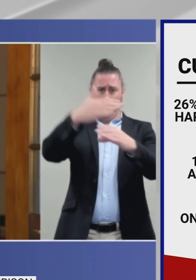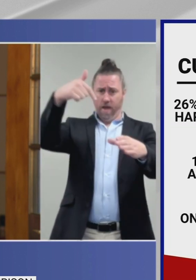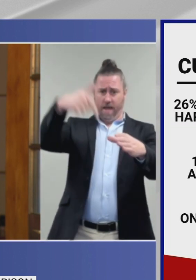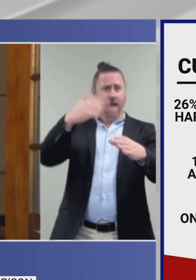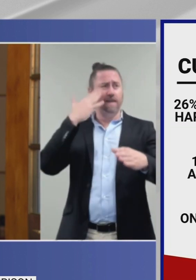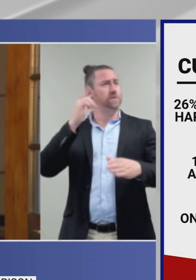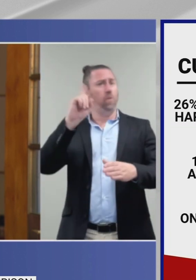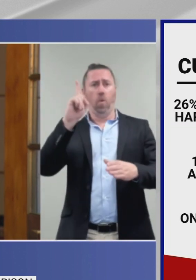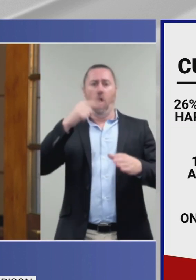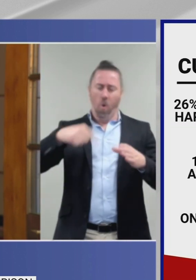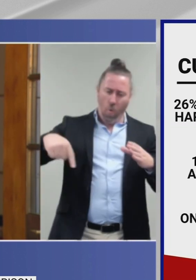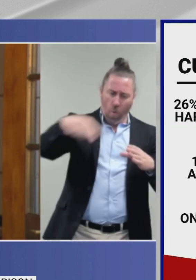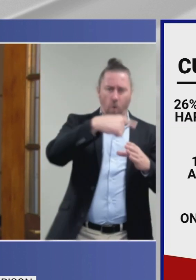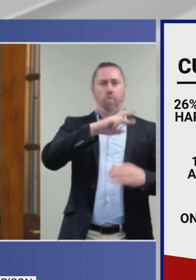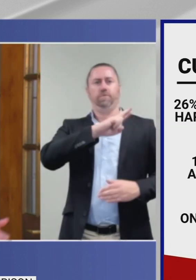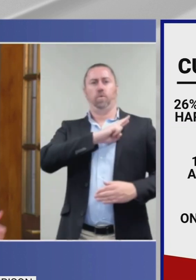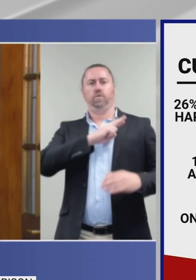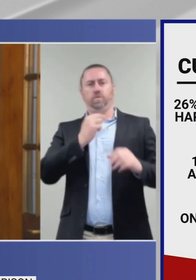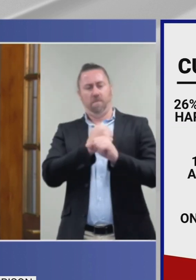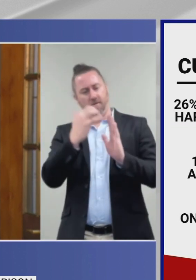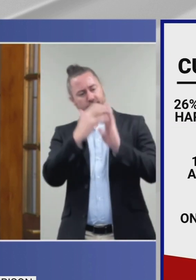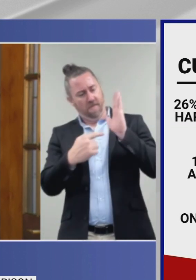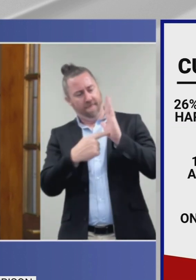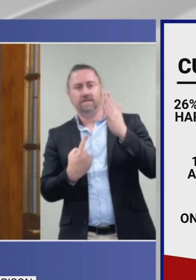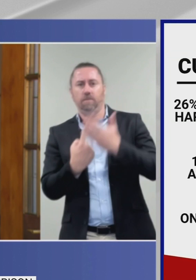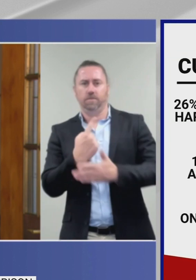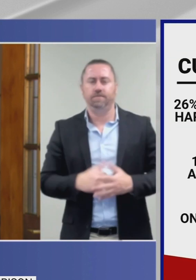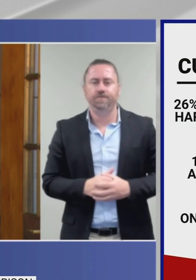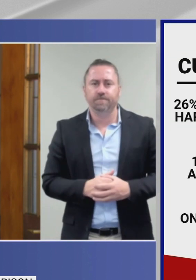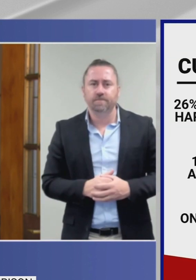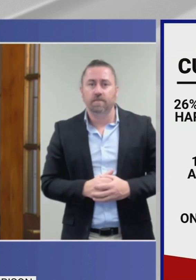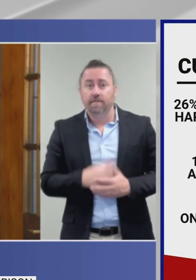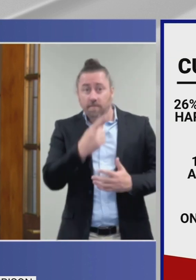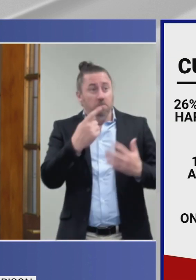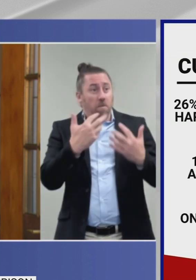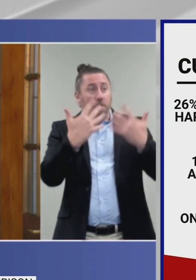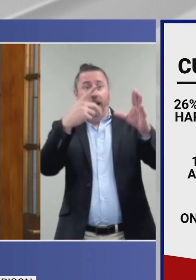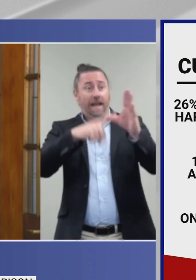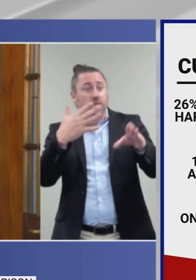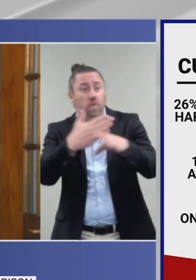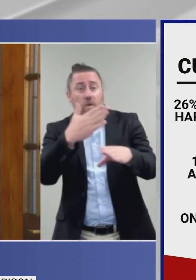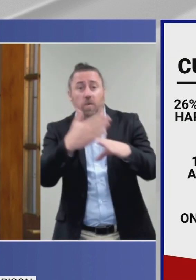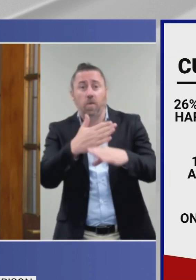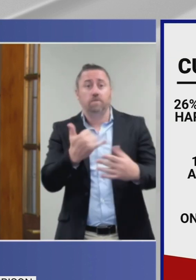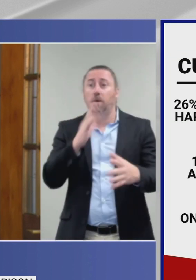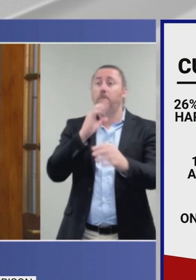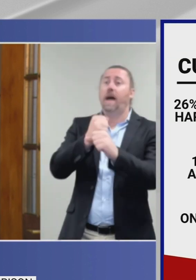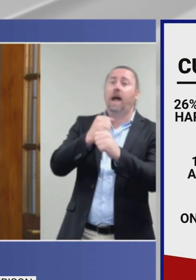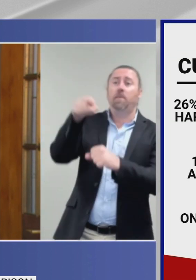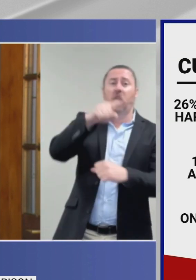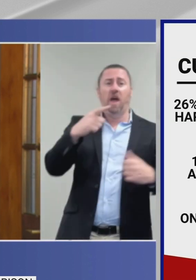address, whether you're senior members of staff, whether in parliamentary offices or other offices in this